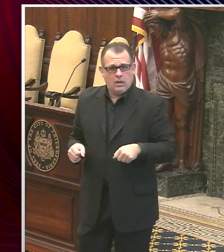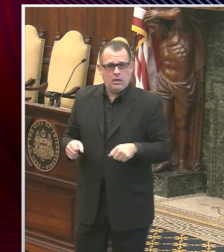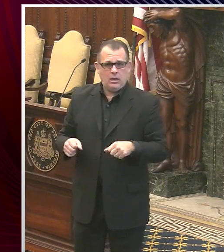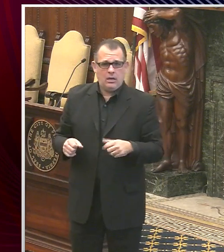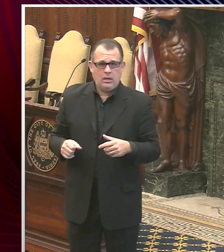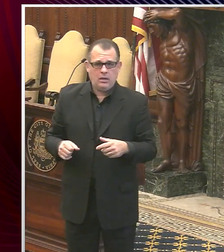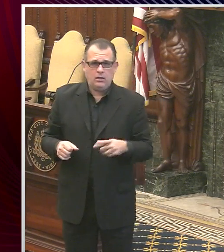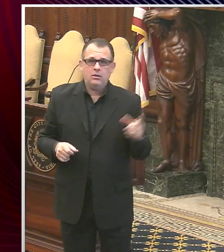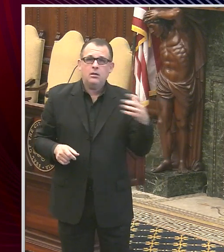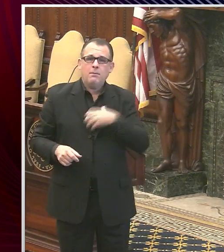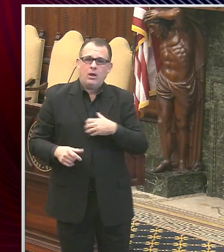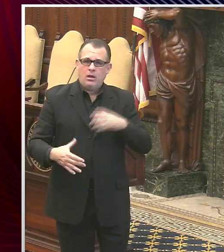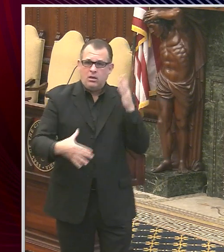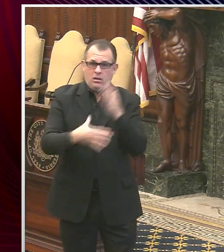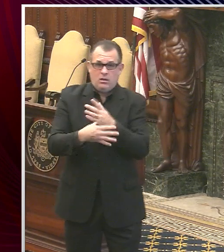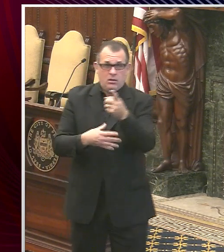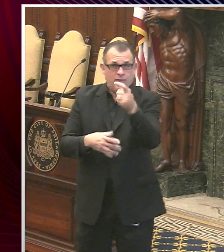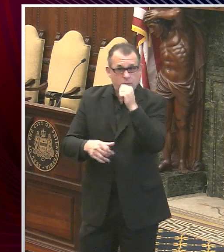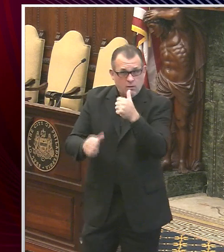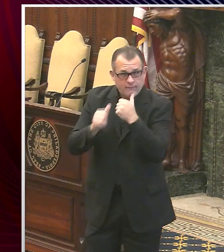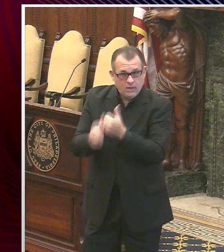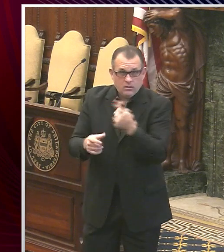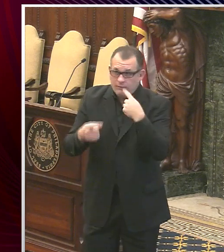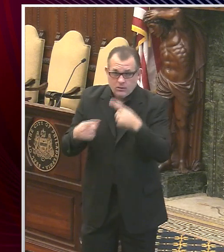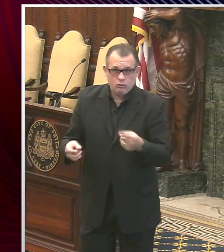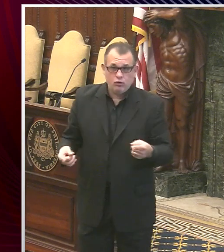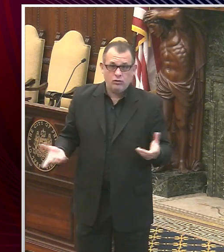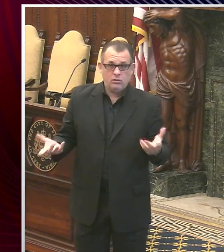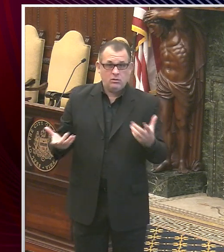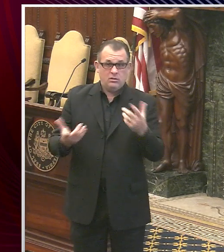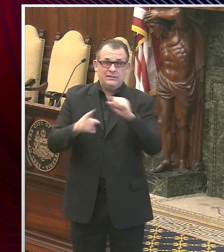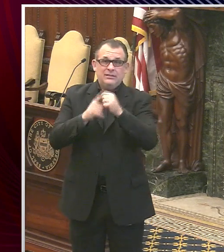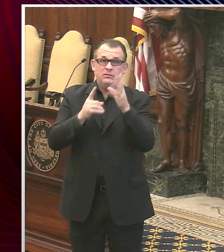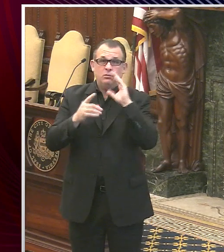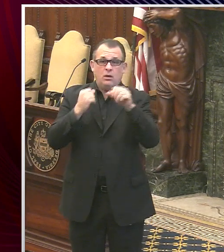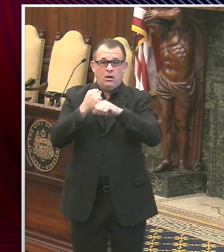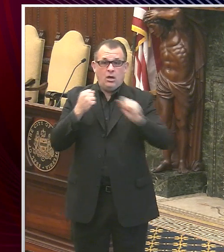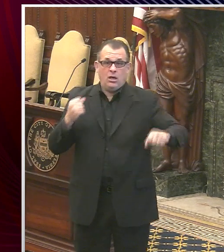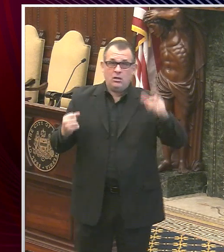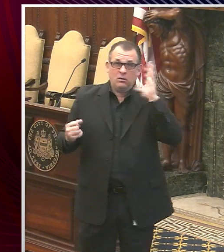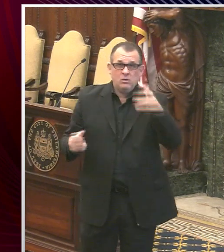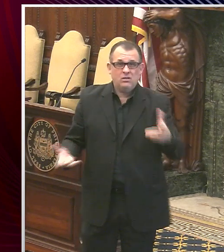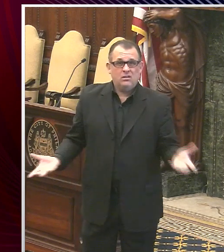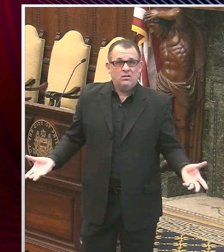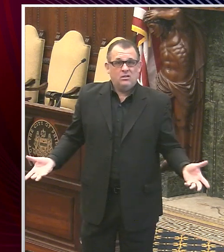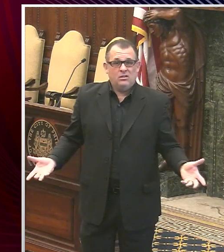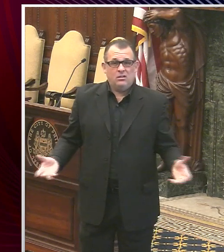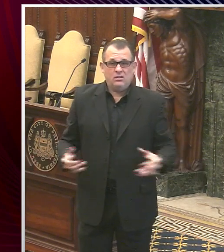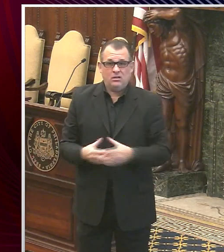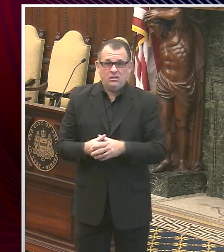doesn't work, we're going to be in the situation longer than we need to be. So it'll be a